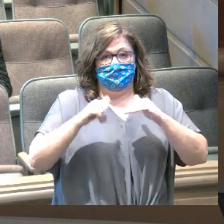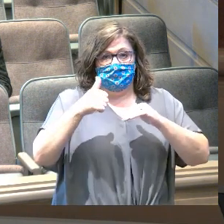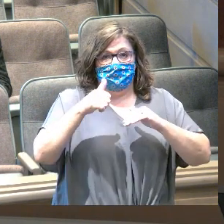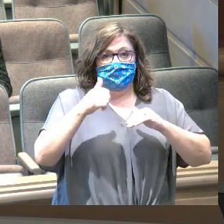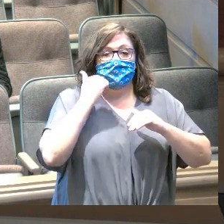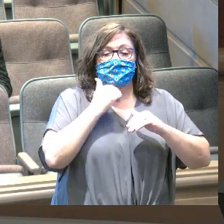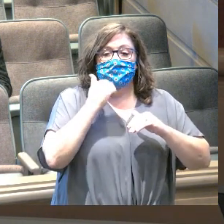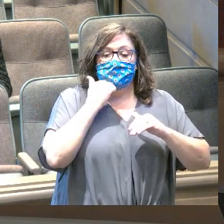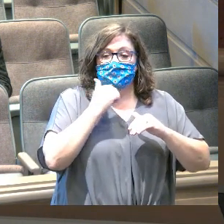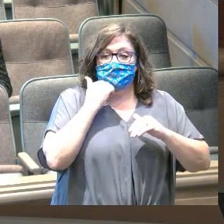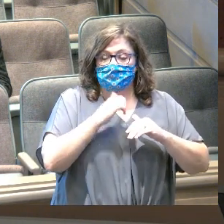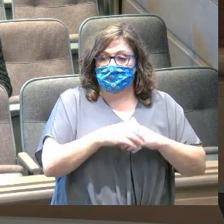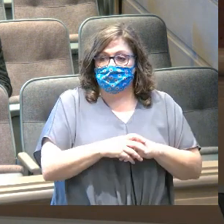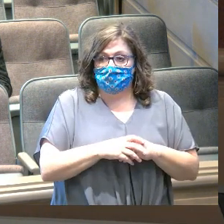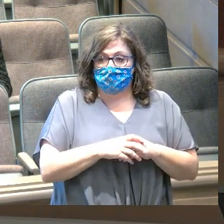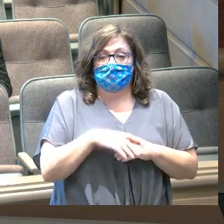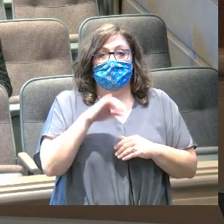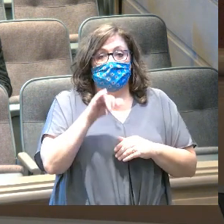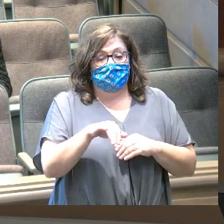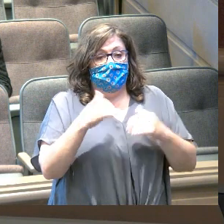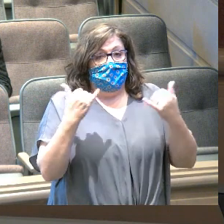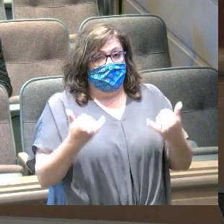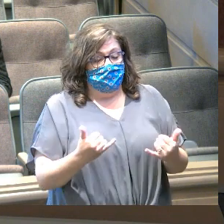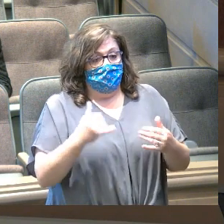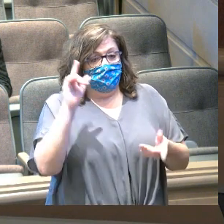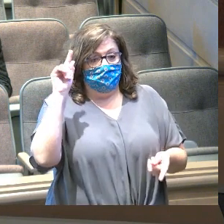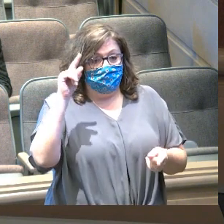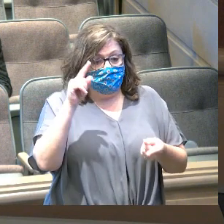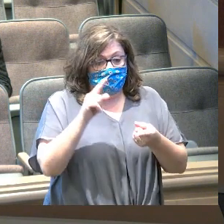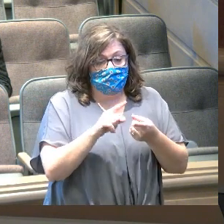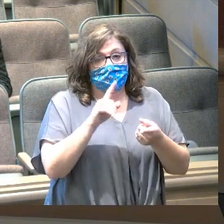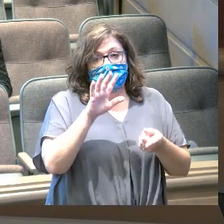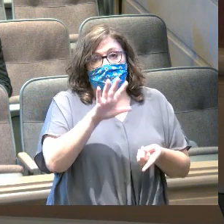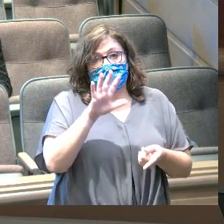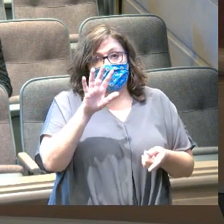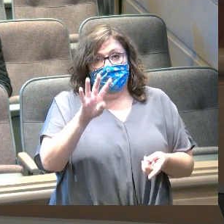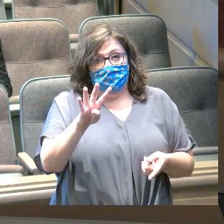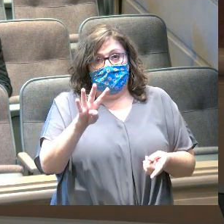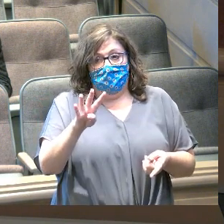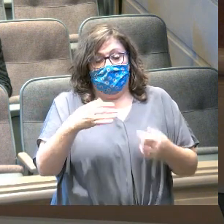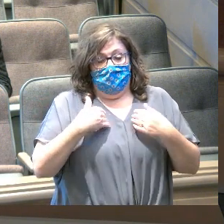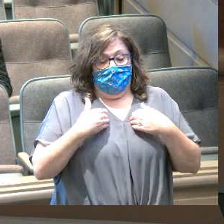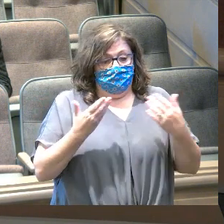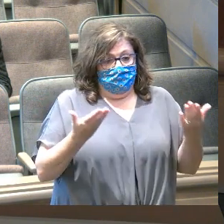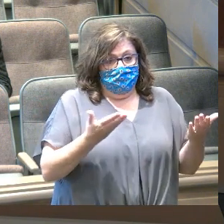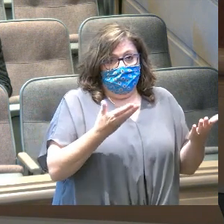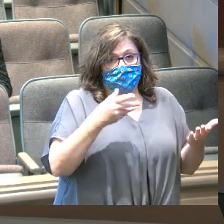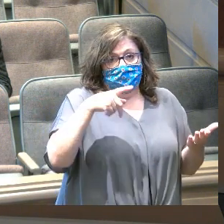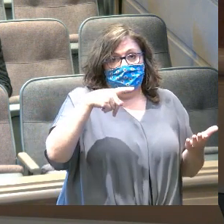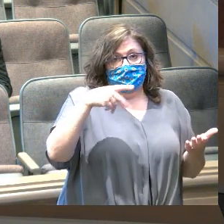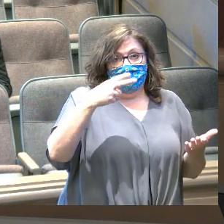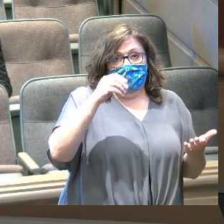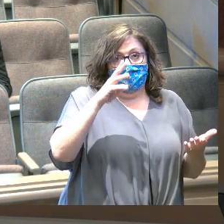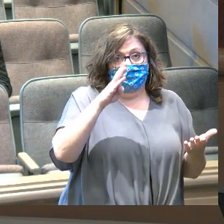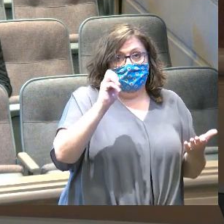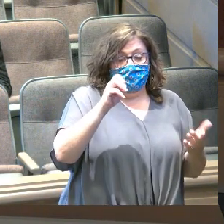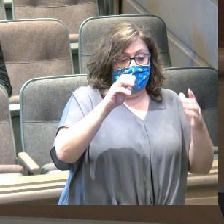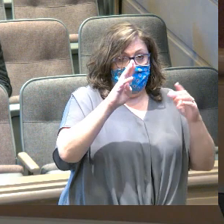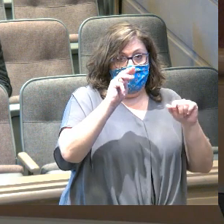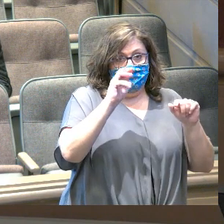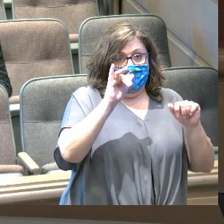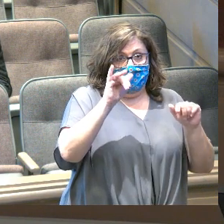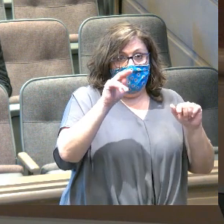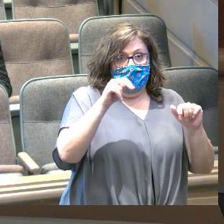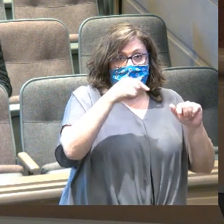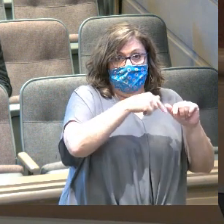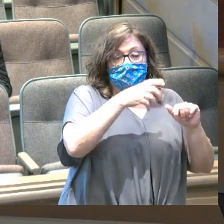led to us only having 54 patients in the hospital, both at Phoebe Main and Phoebe North. That number remains stable